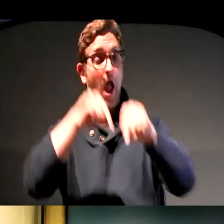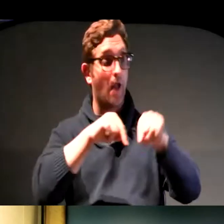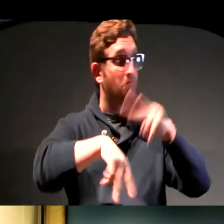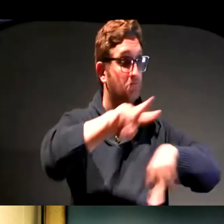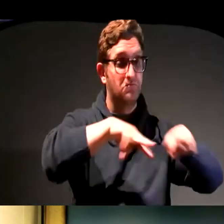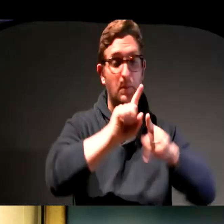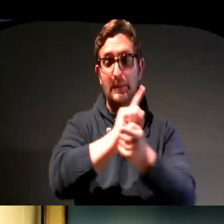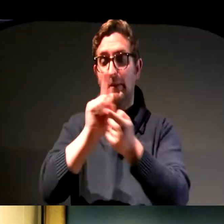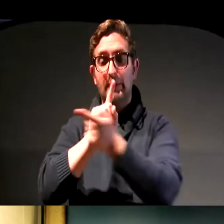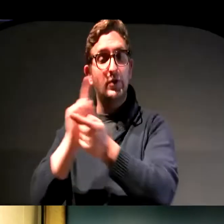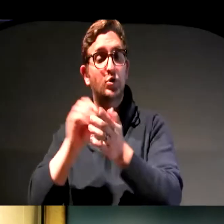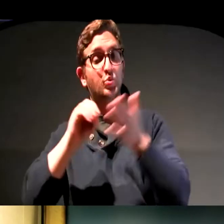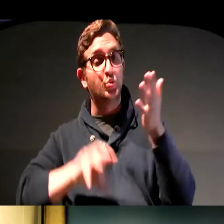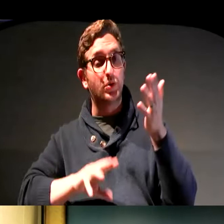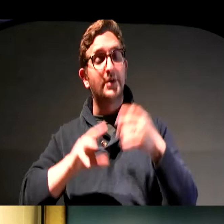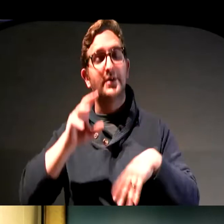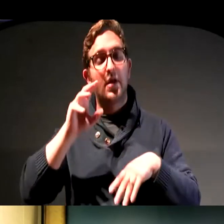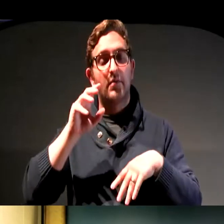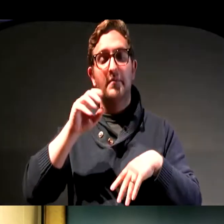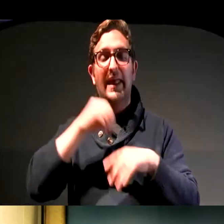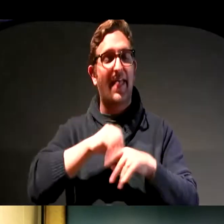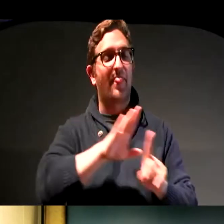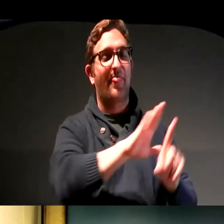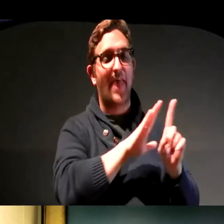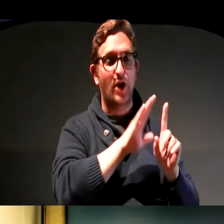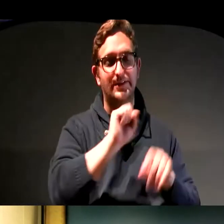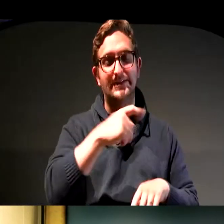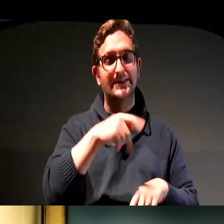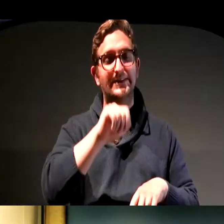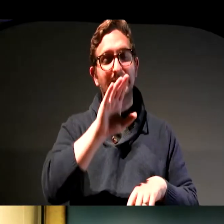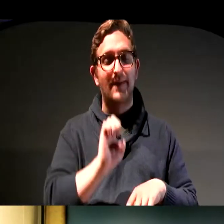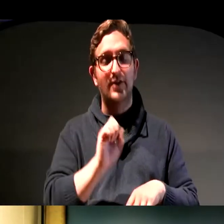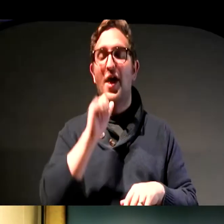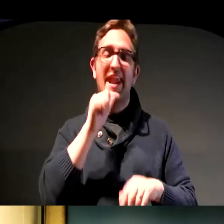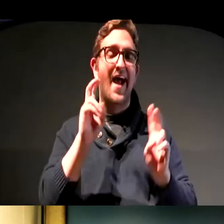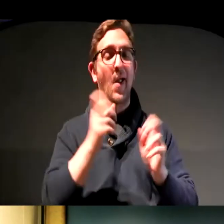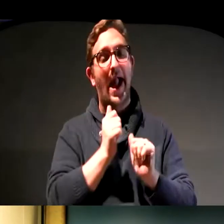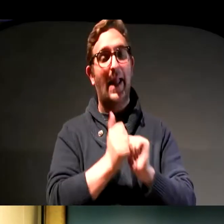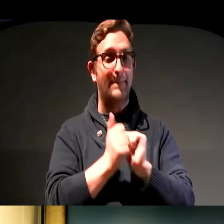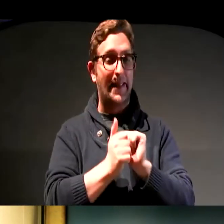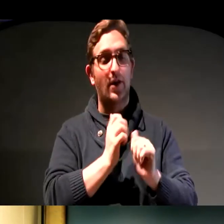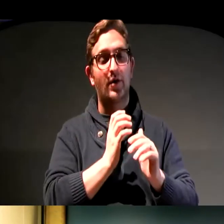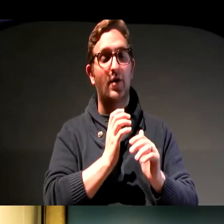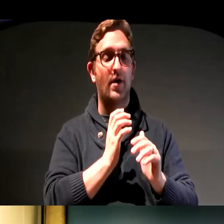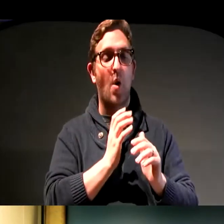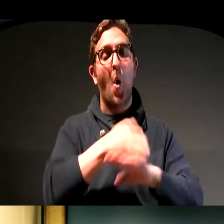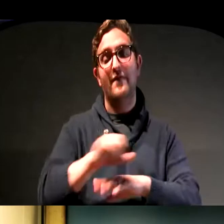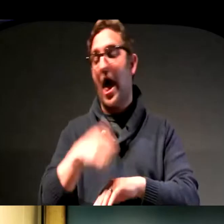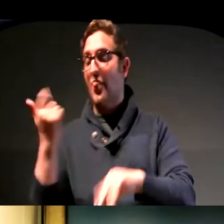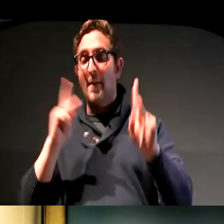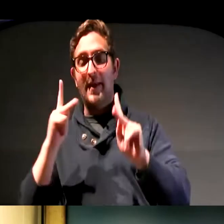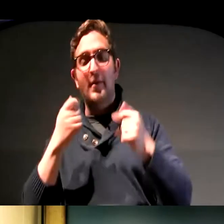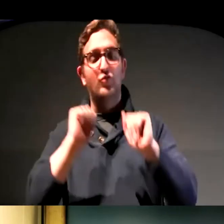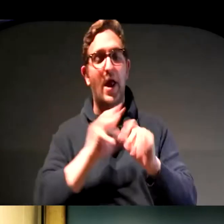those students in their space where they're comfortable and they're not competing over neurotypical people to try to get into the conversation. Most